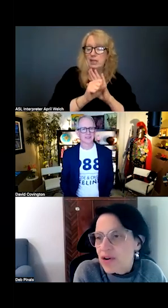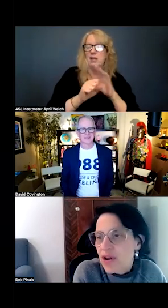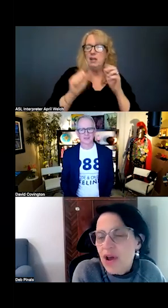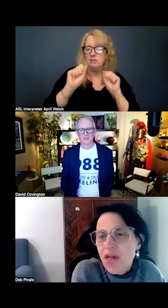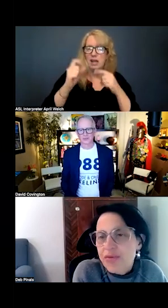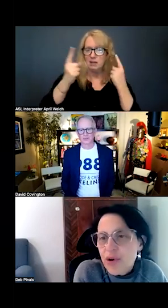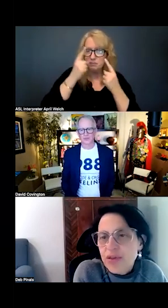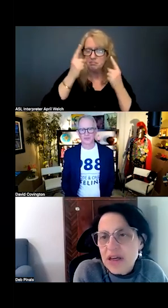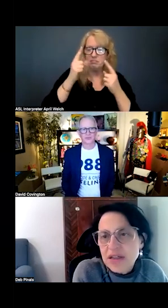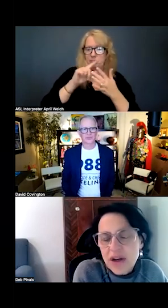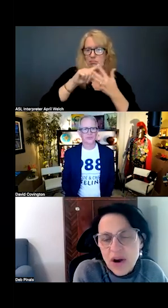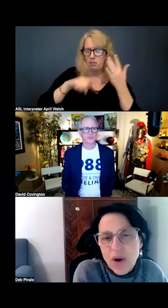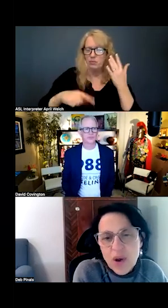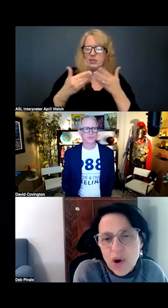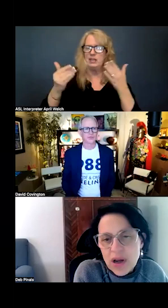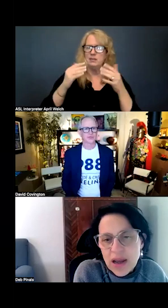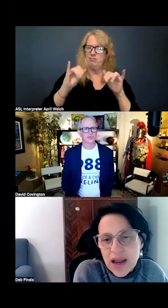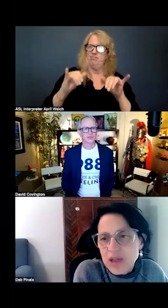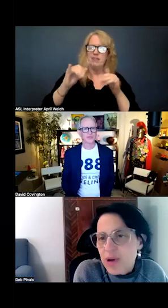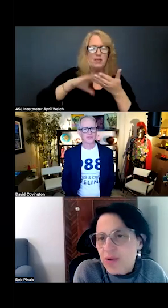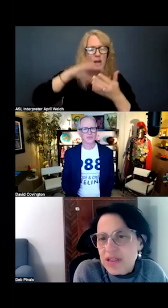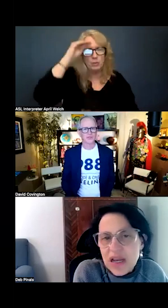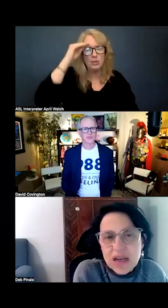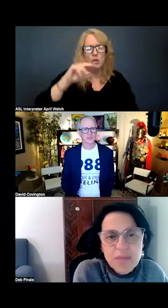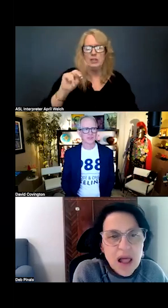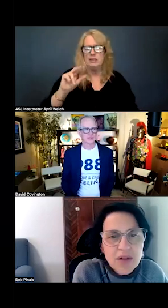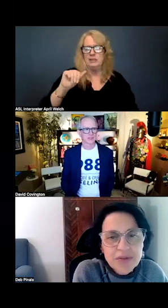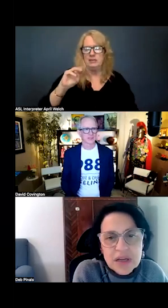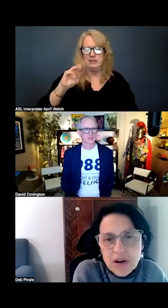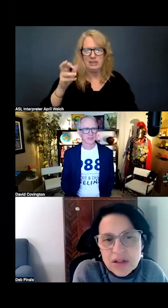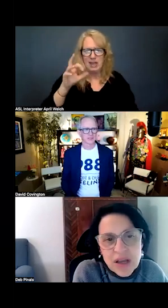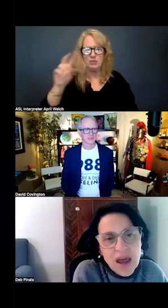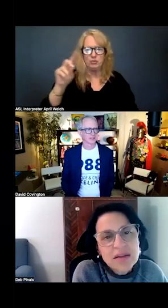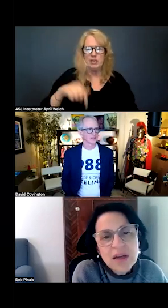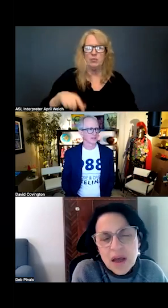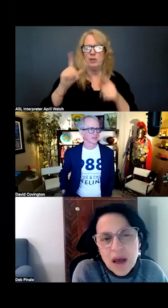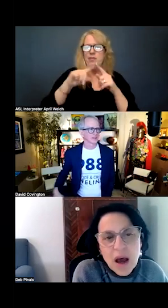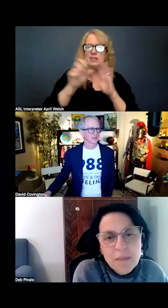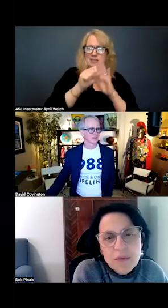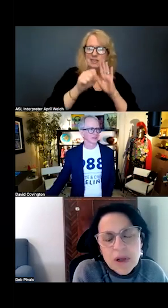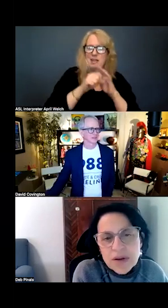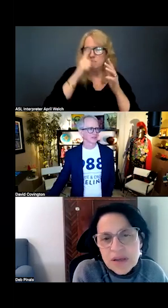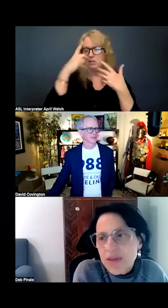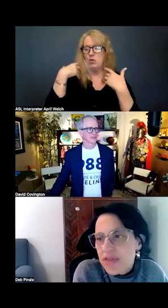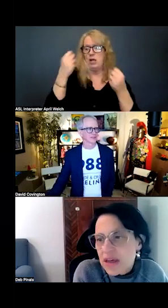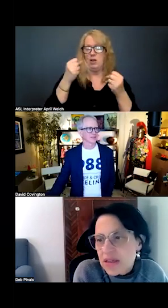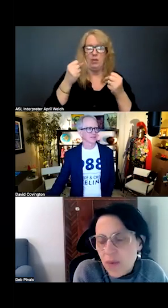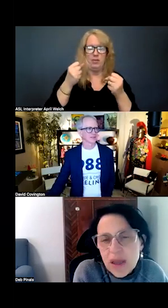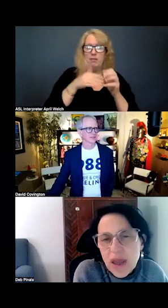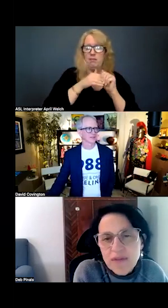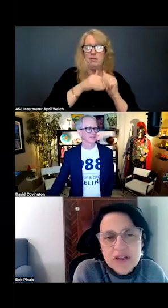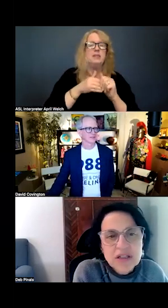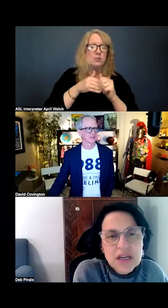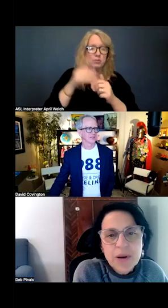we've learned through these. We work at NASBID with the state mental health leaders, and really some of the things that